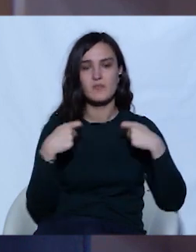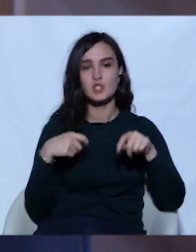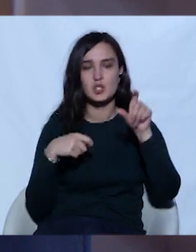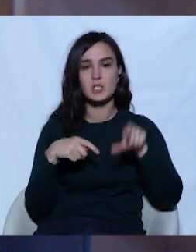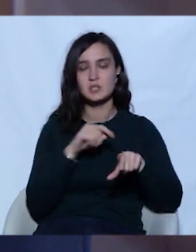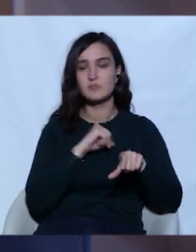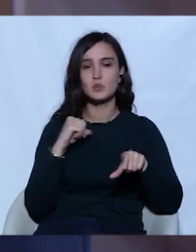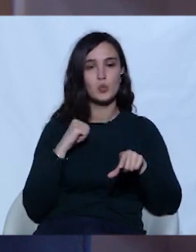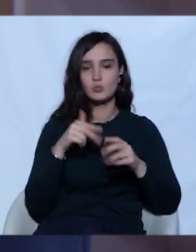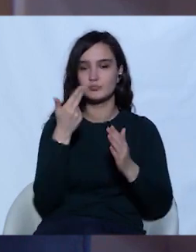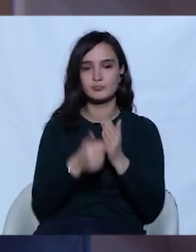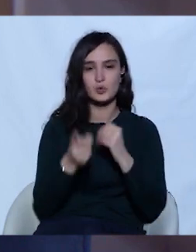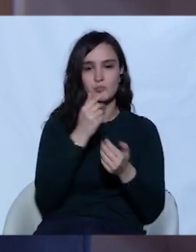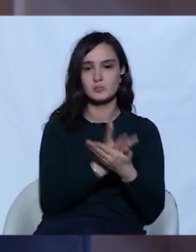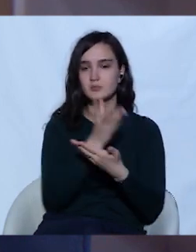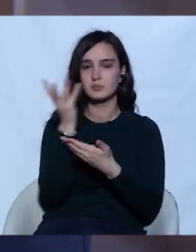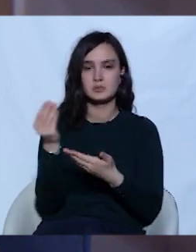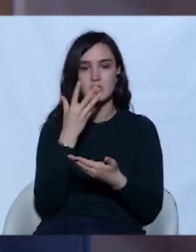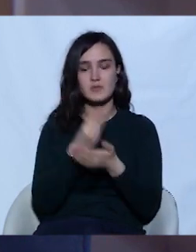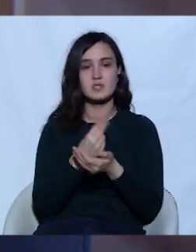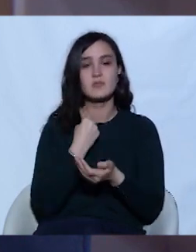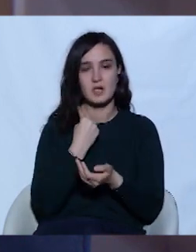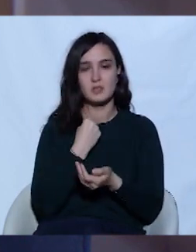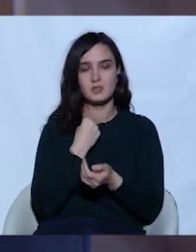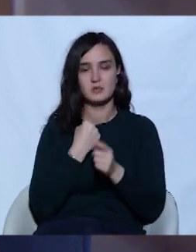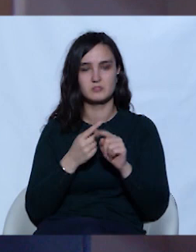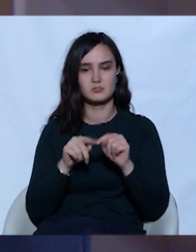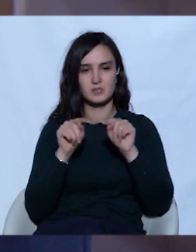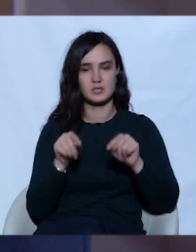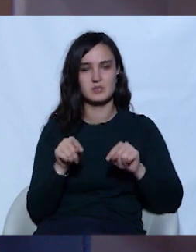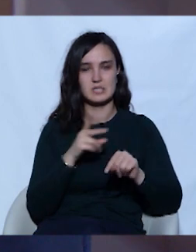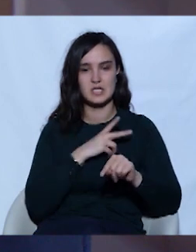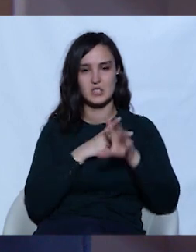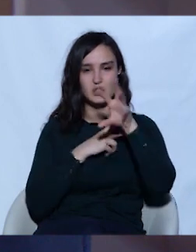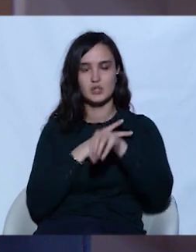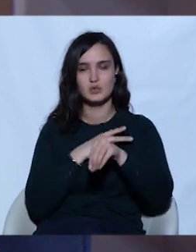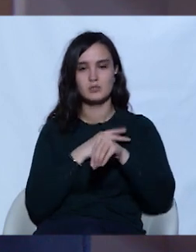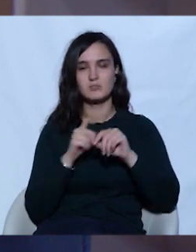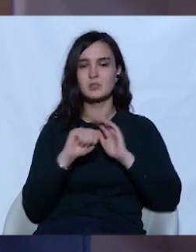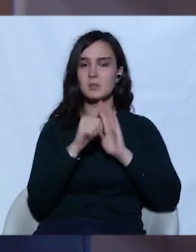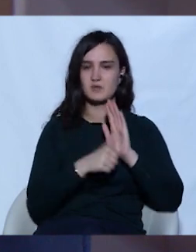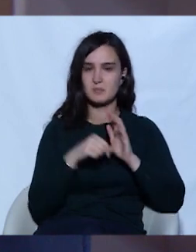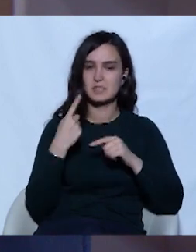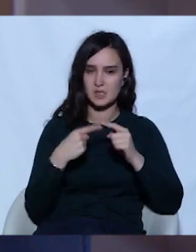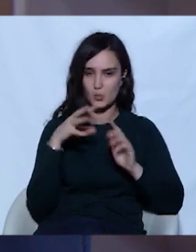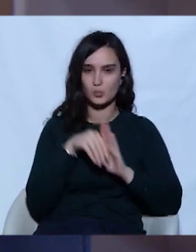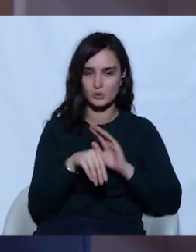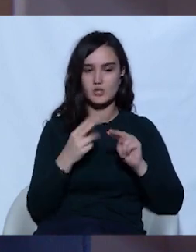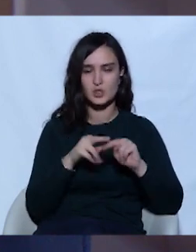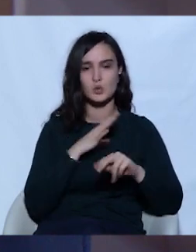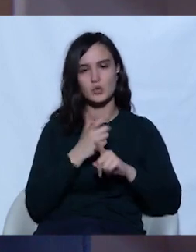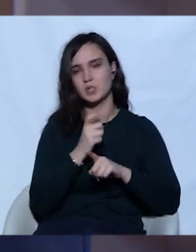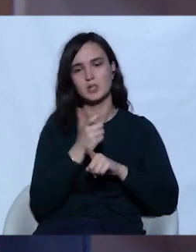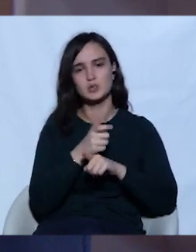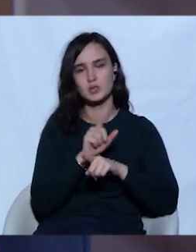village of Highbury, England. It's not real, though it was based on many different villages that Jane